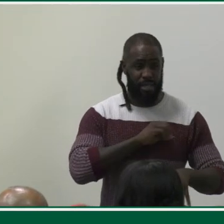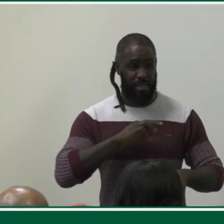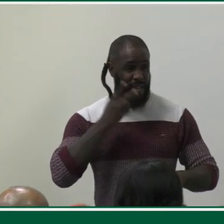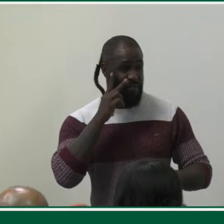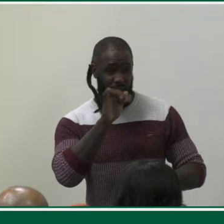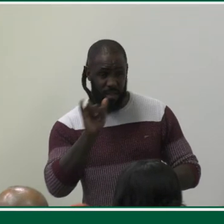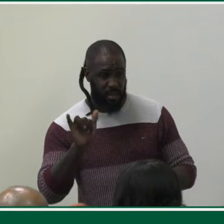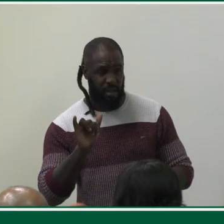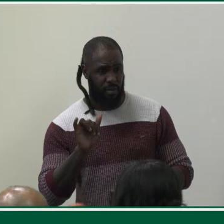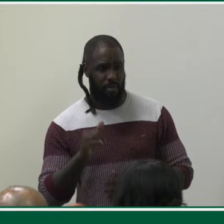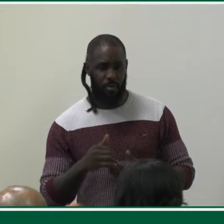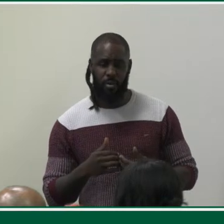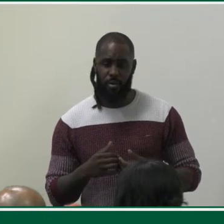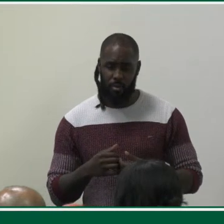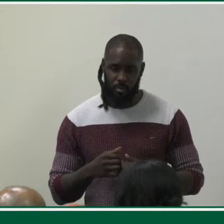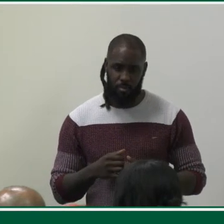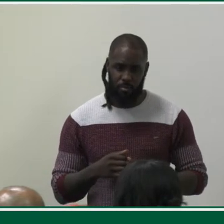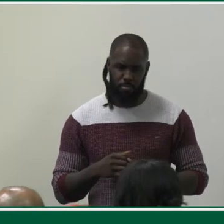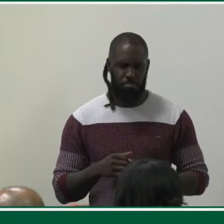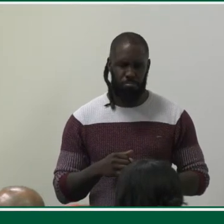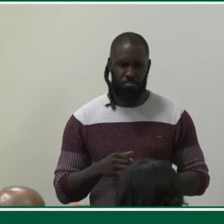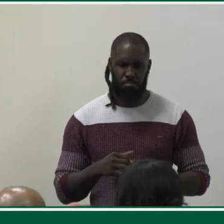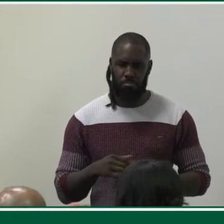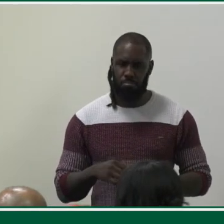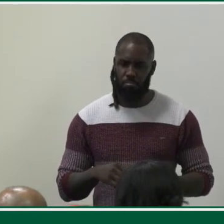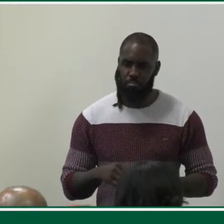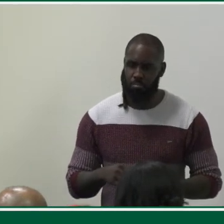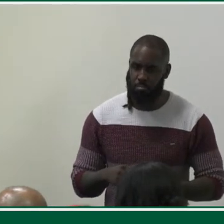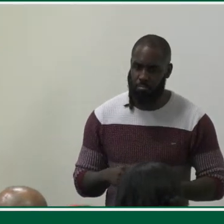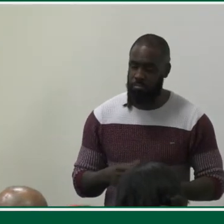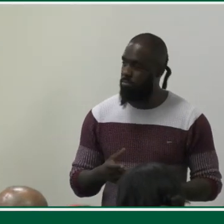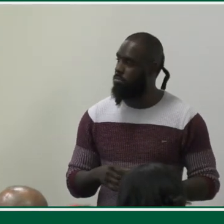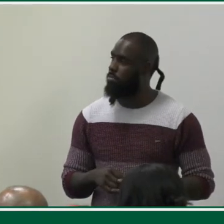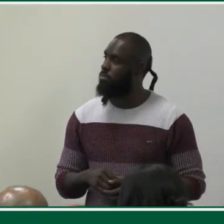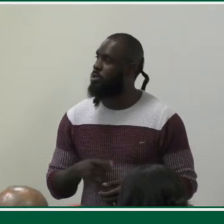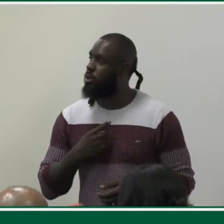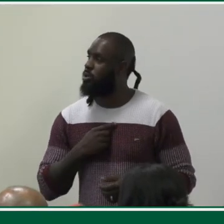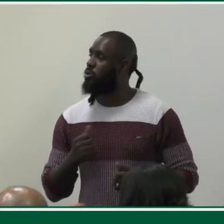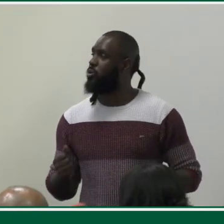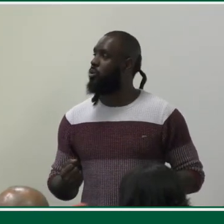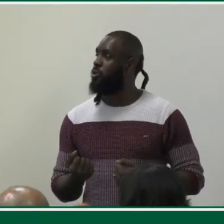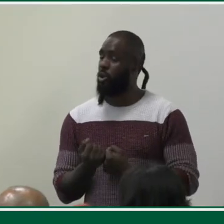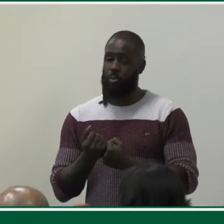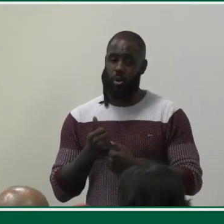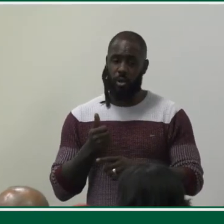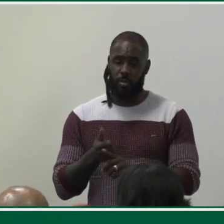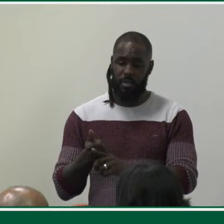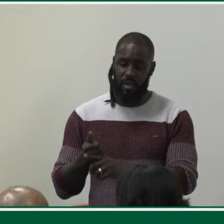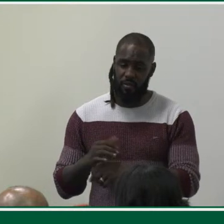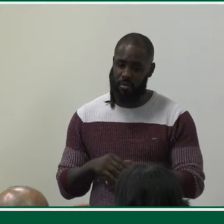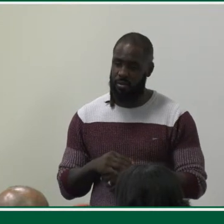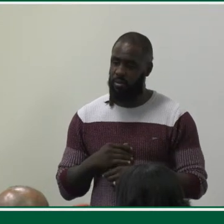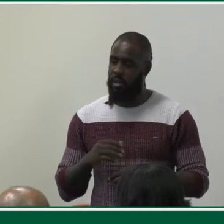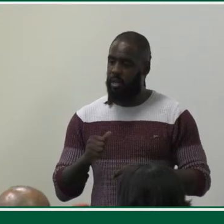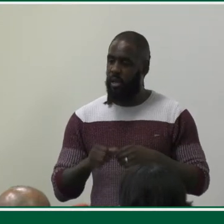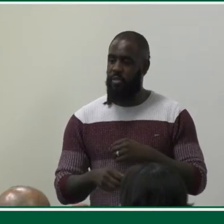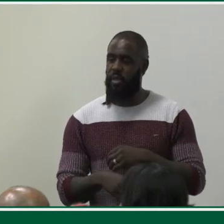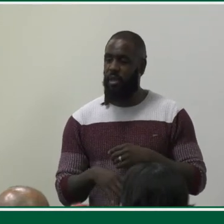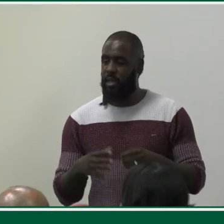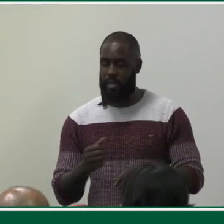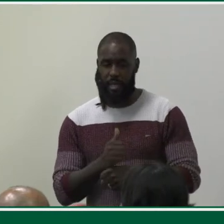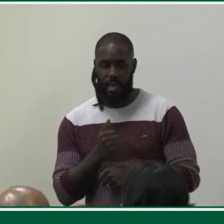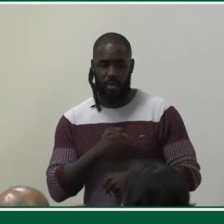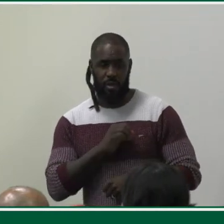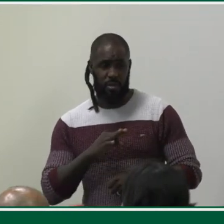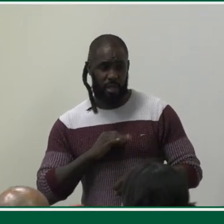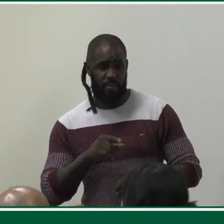here who we invest in and that we're supporting themselves, and making sure that as we hire faculty, that they have a